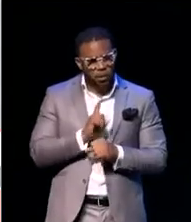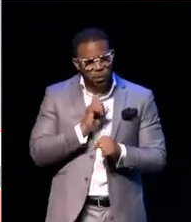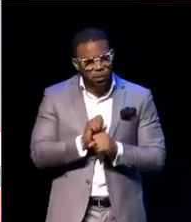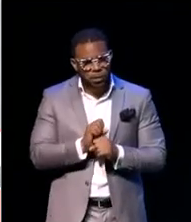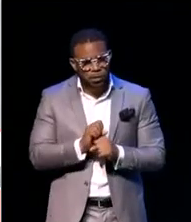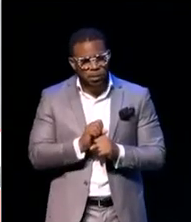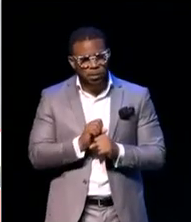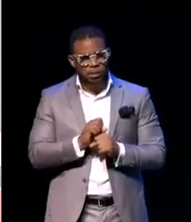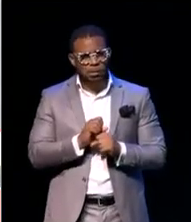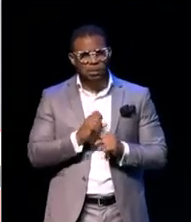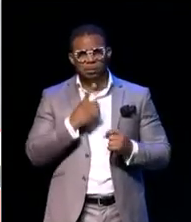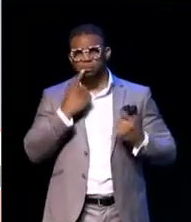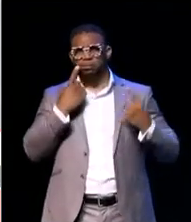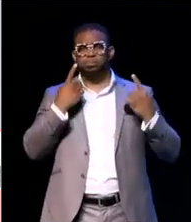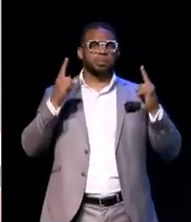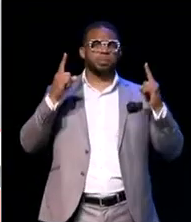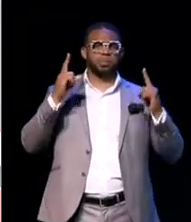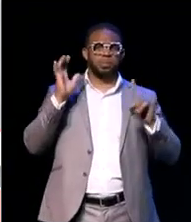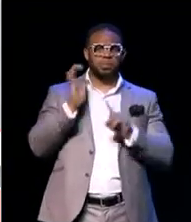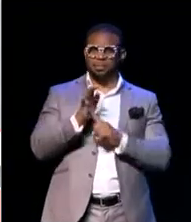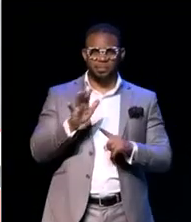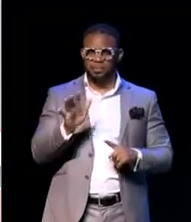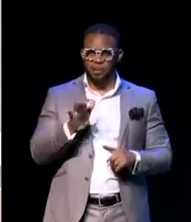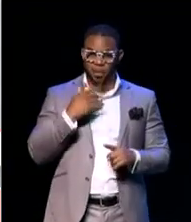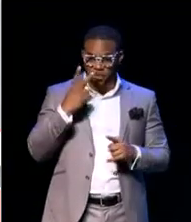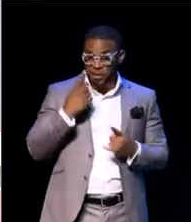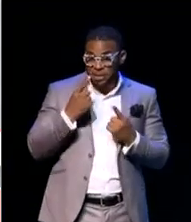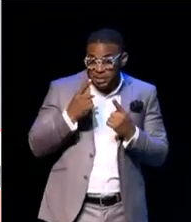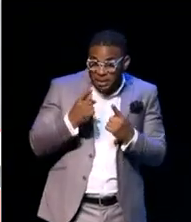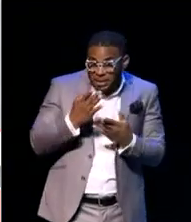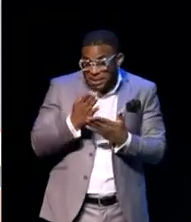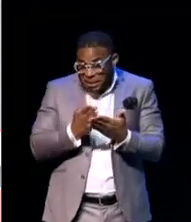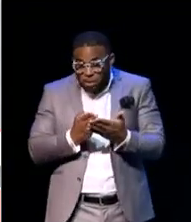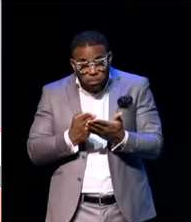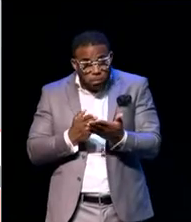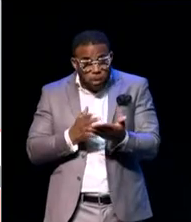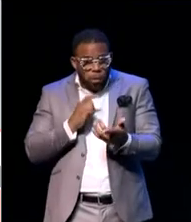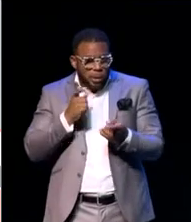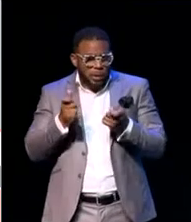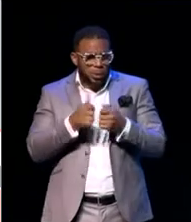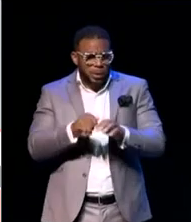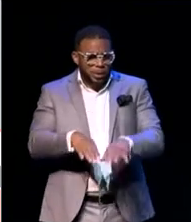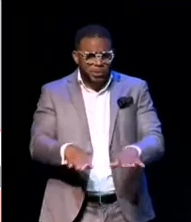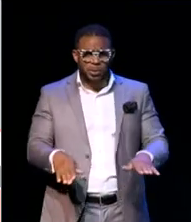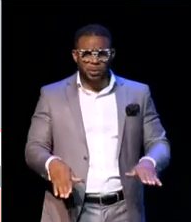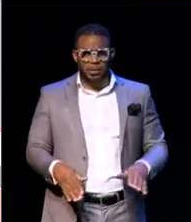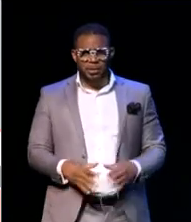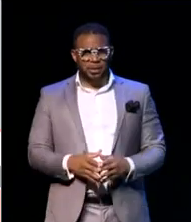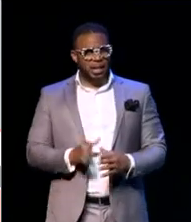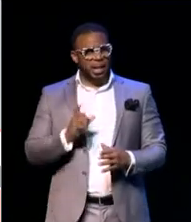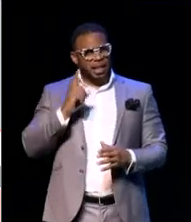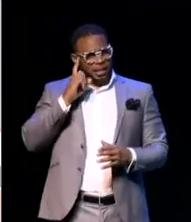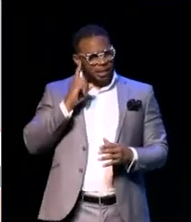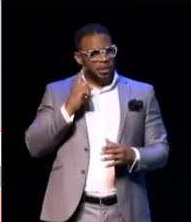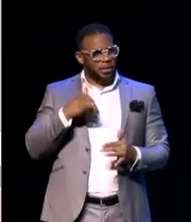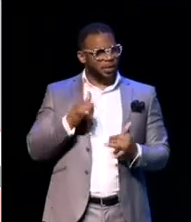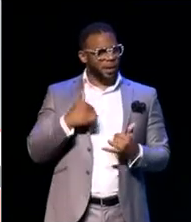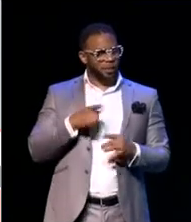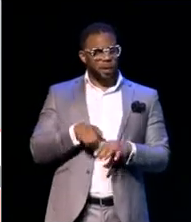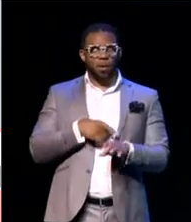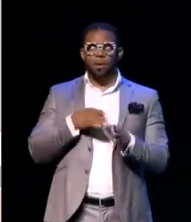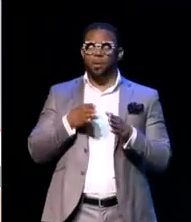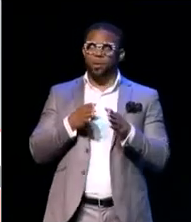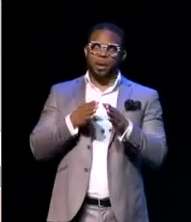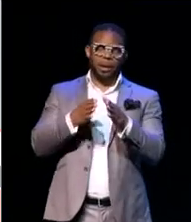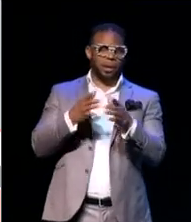truly declaring victory. I mean, we've seen success, and when you're dealing with children, I think we still have a long